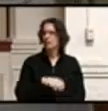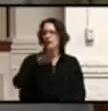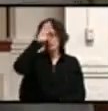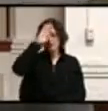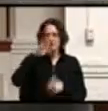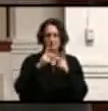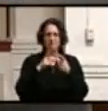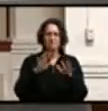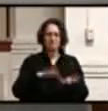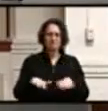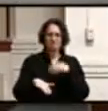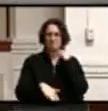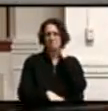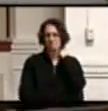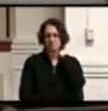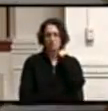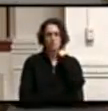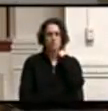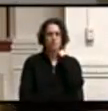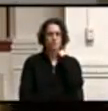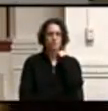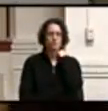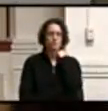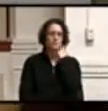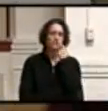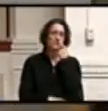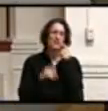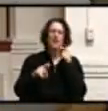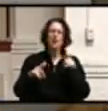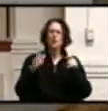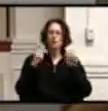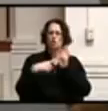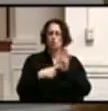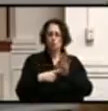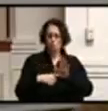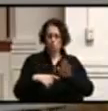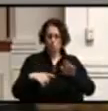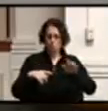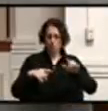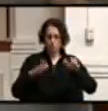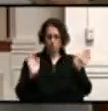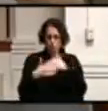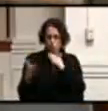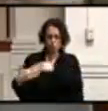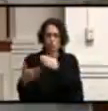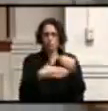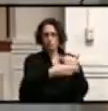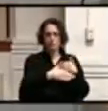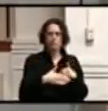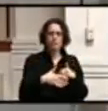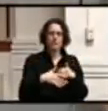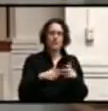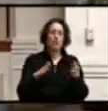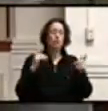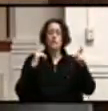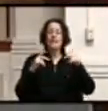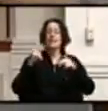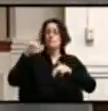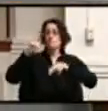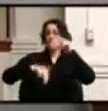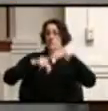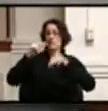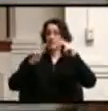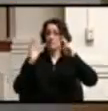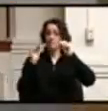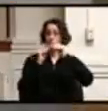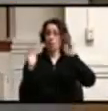It's pretty straightforward. We have, again, our three By the way, the site is that way to build. I've got to